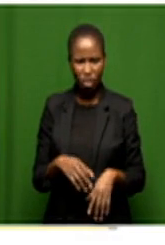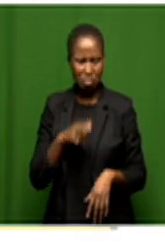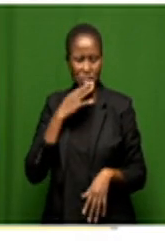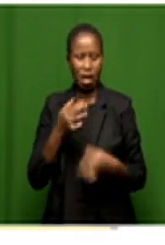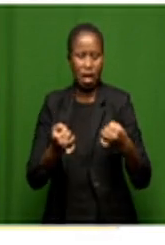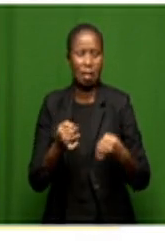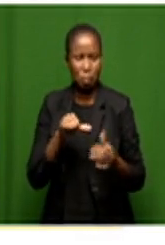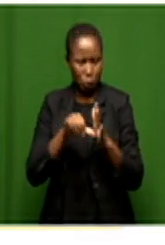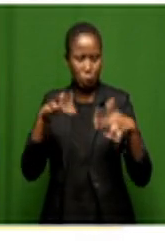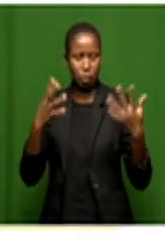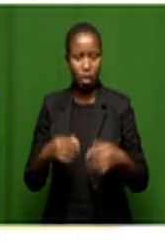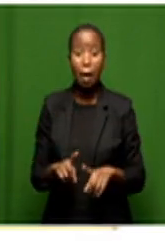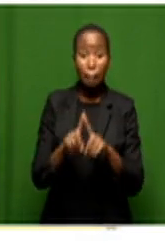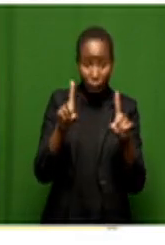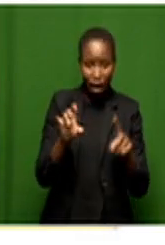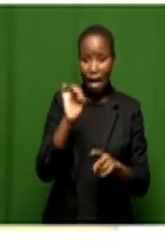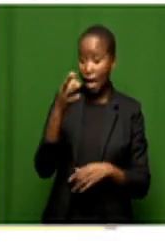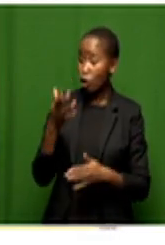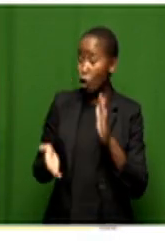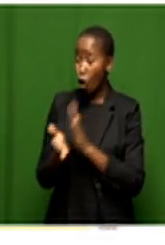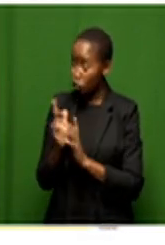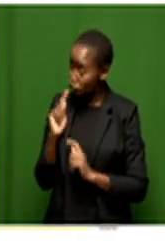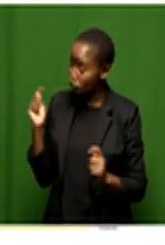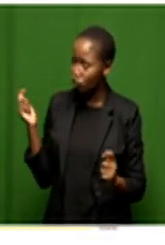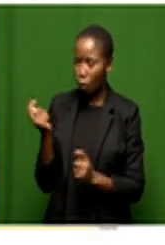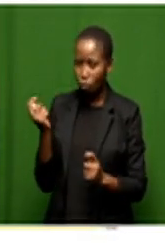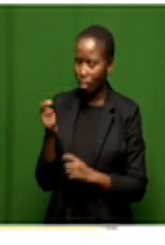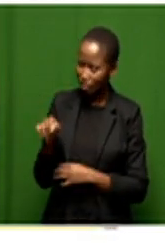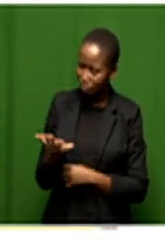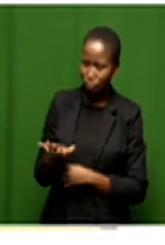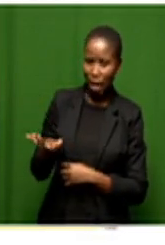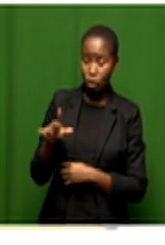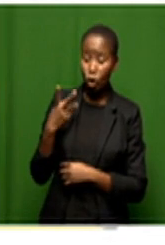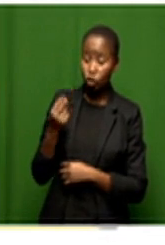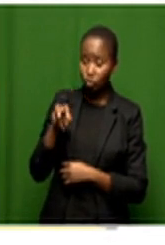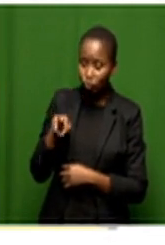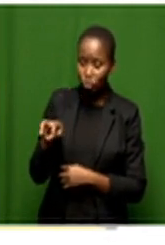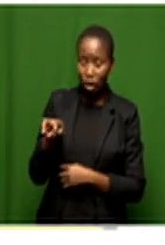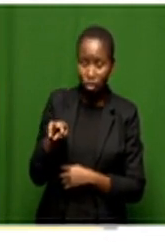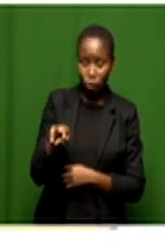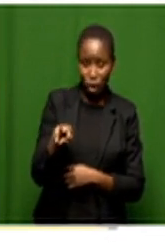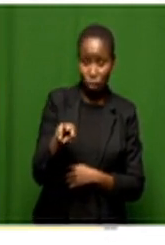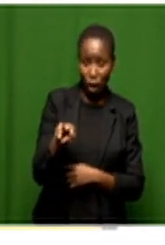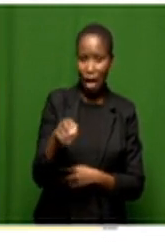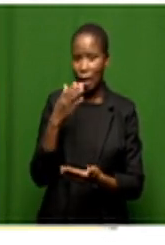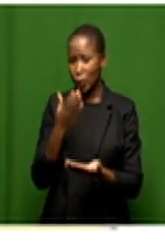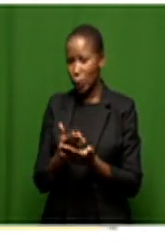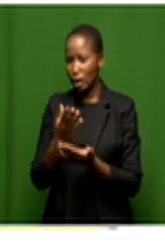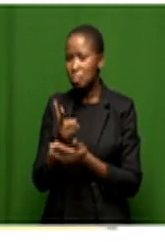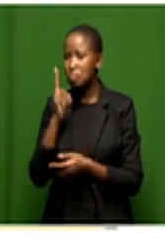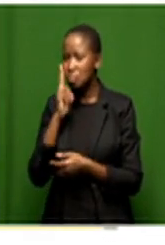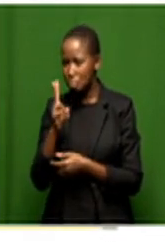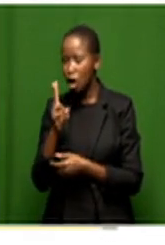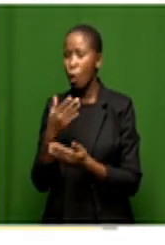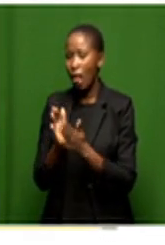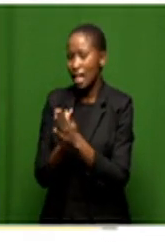cars, But if you go to these deep rural areas while you are doing the touring and adventure, you sort of inspire the